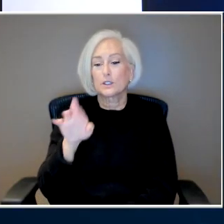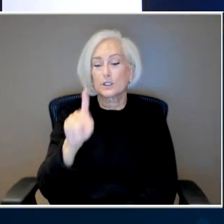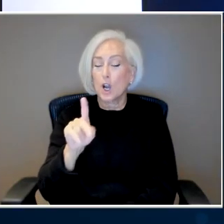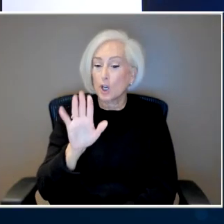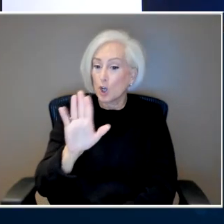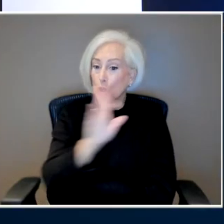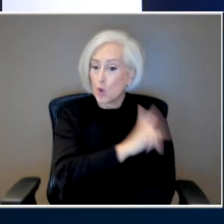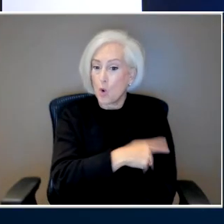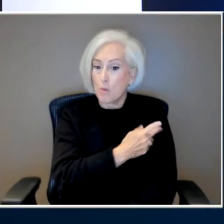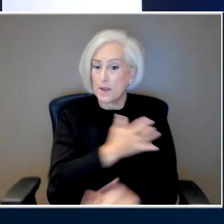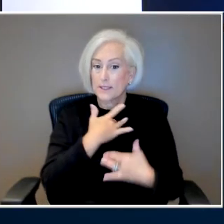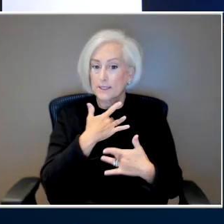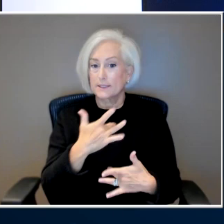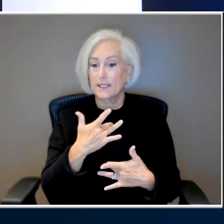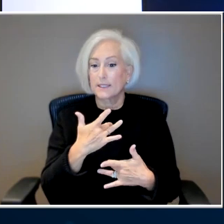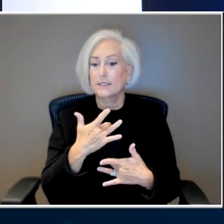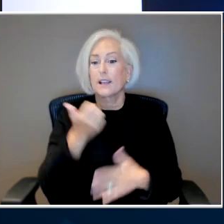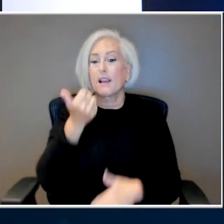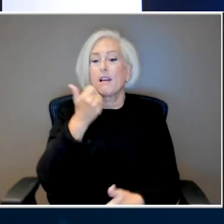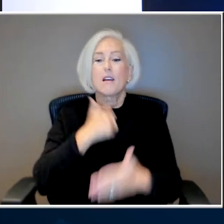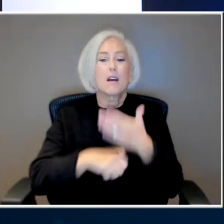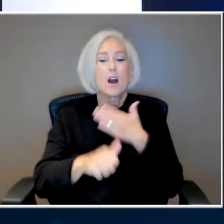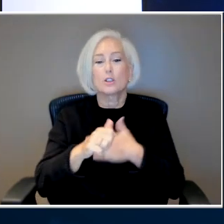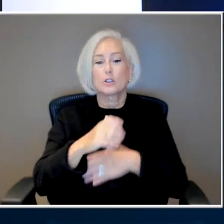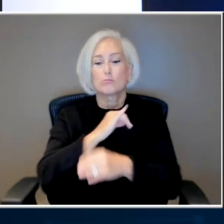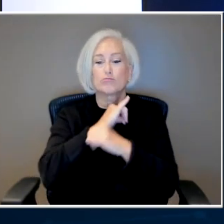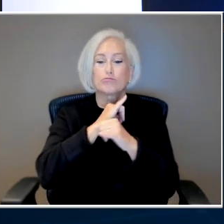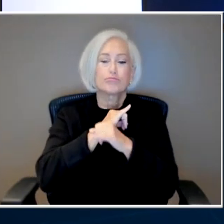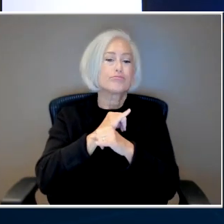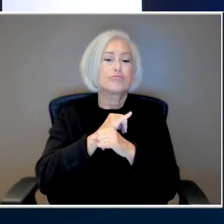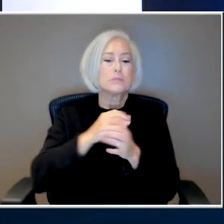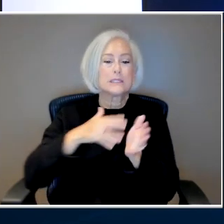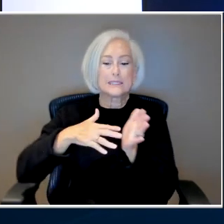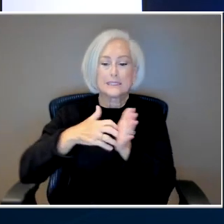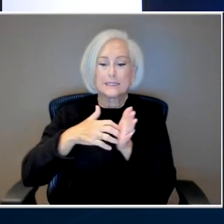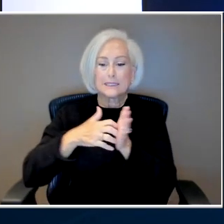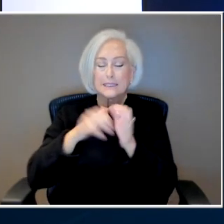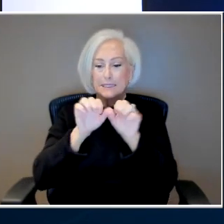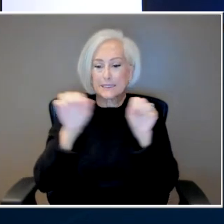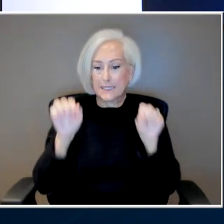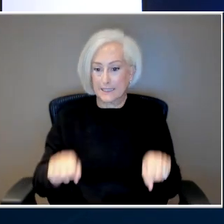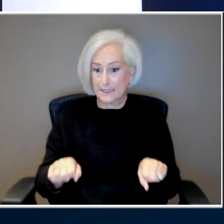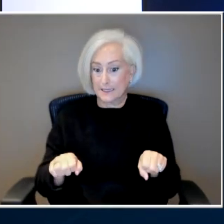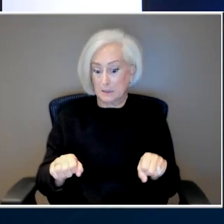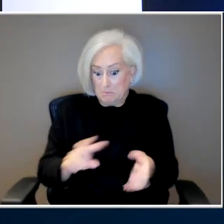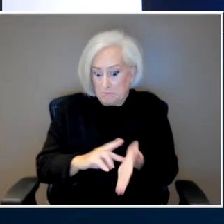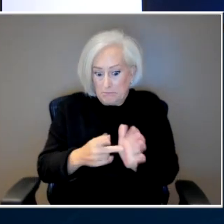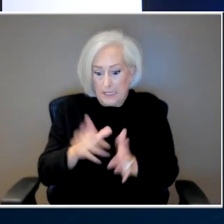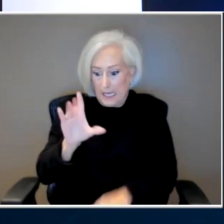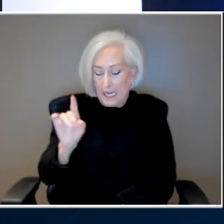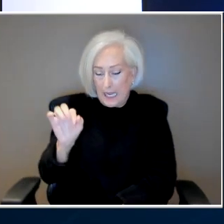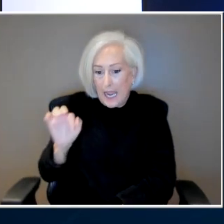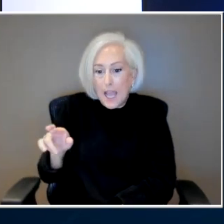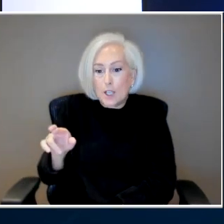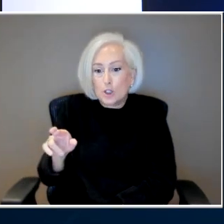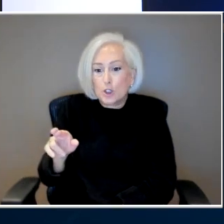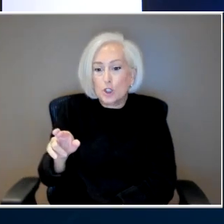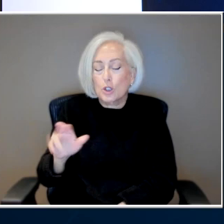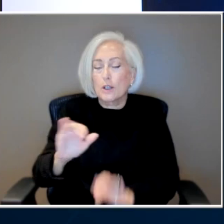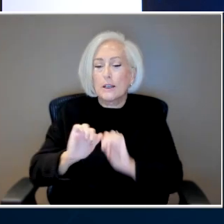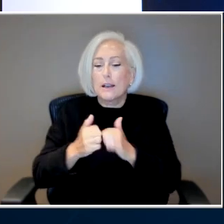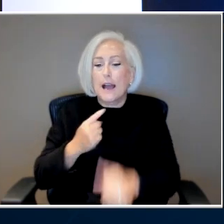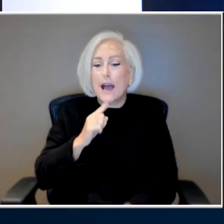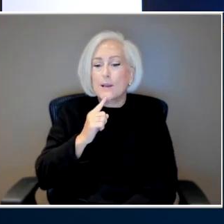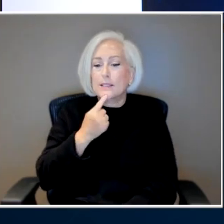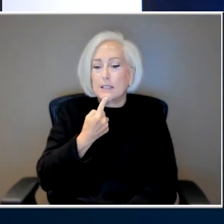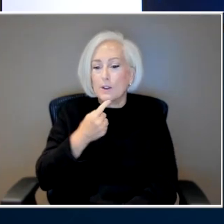term immunocompromised in radiation oncology because you're talking about cancer. So how serious is the respiratory viral season for the folks you